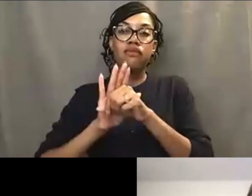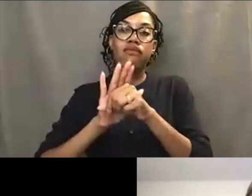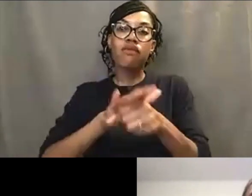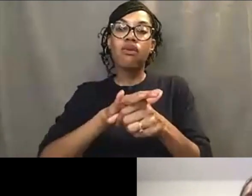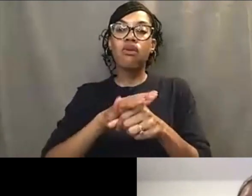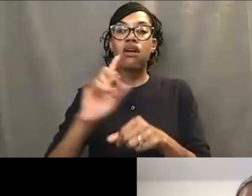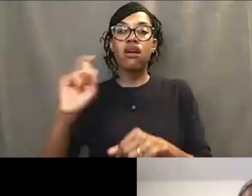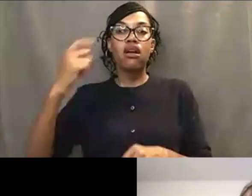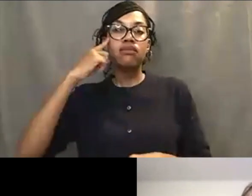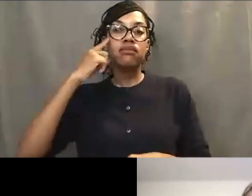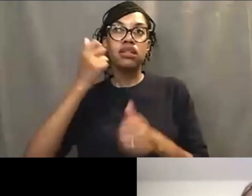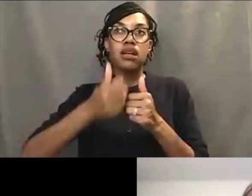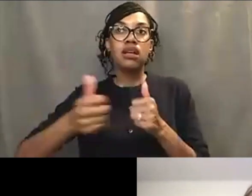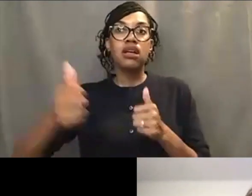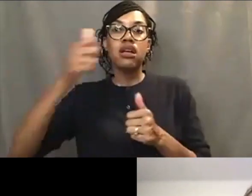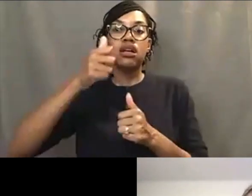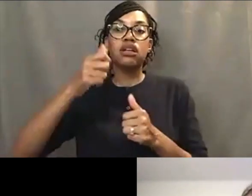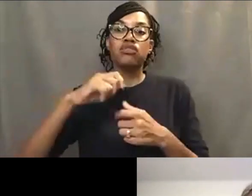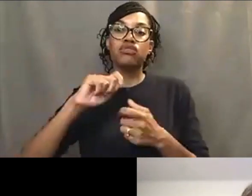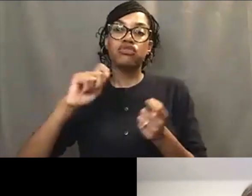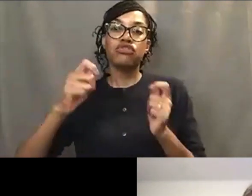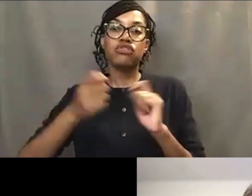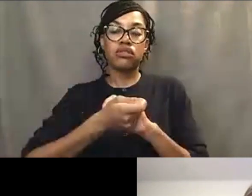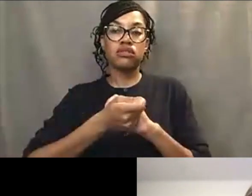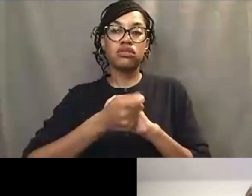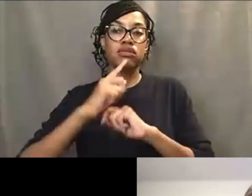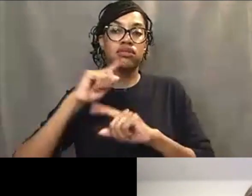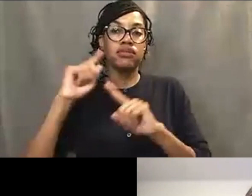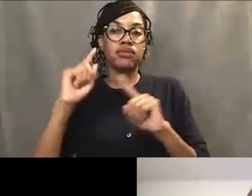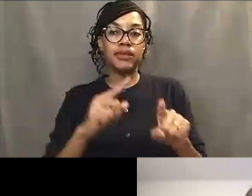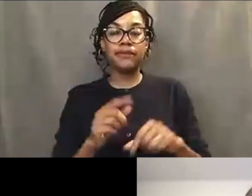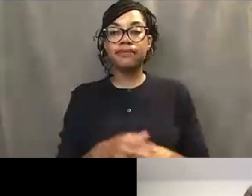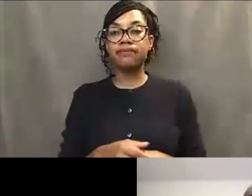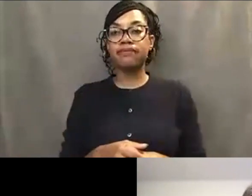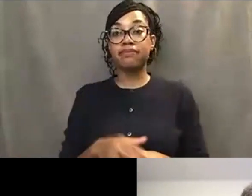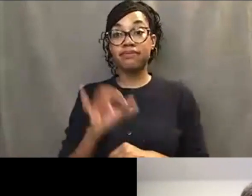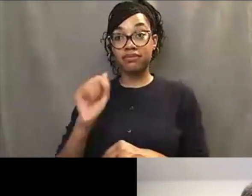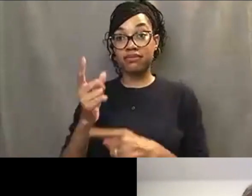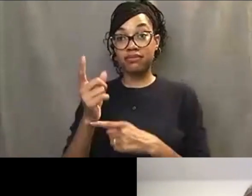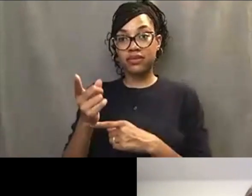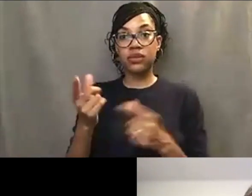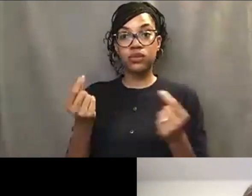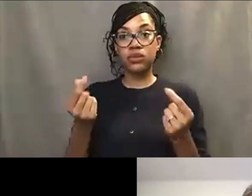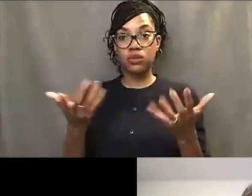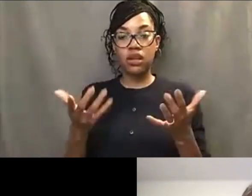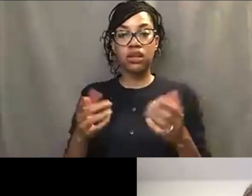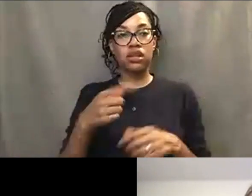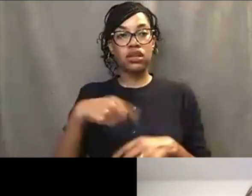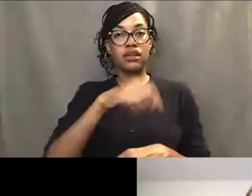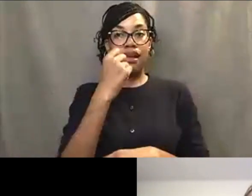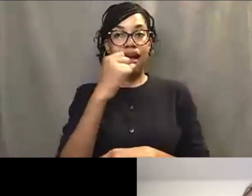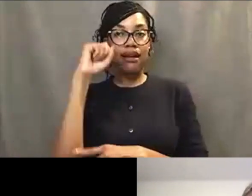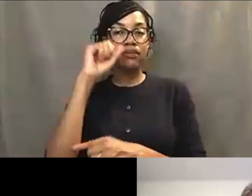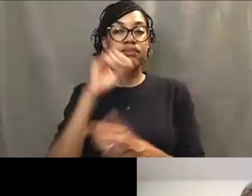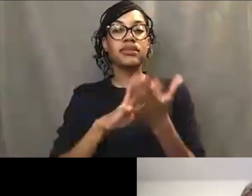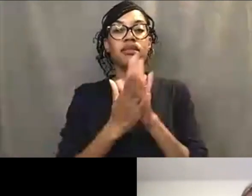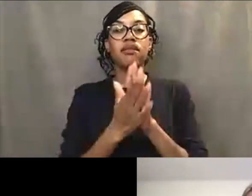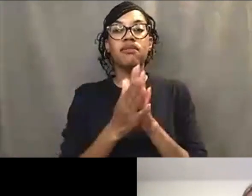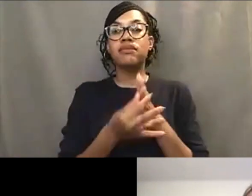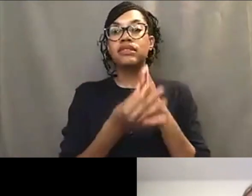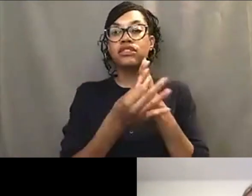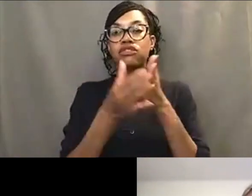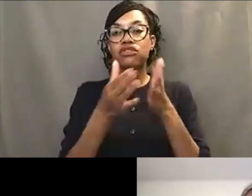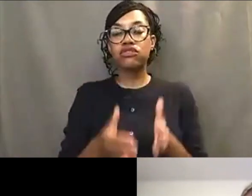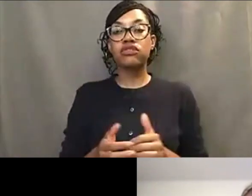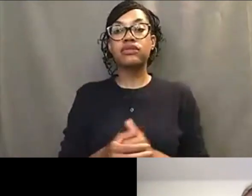justice, and at times bring activists into leadership. This change took root in Los Angeles in 2014